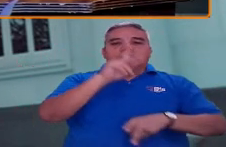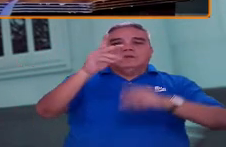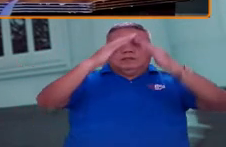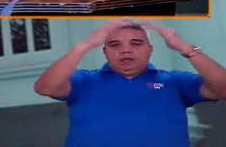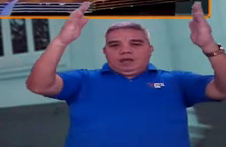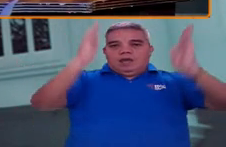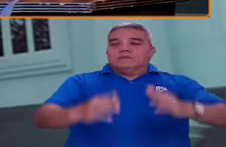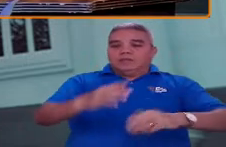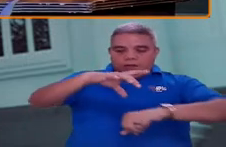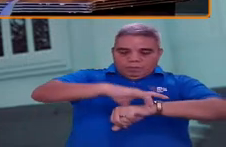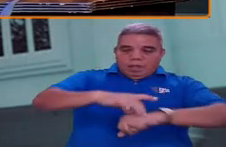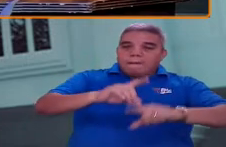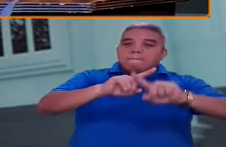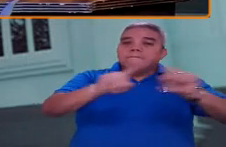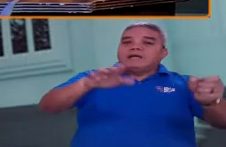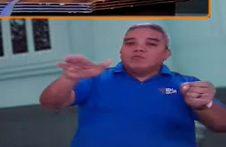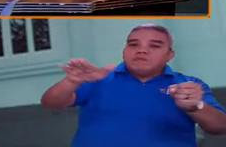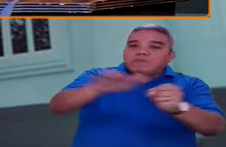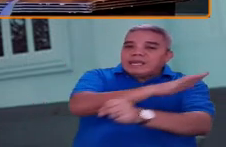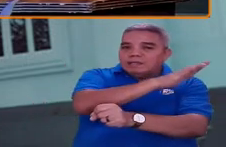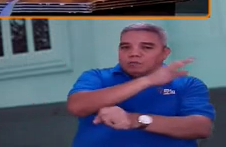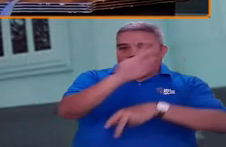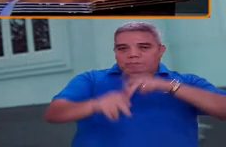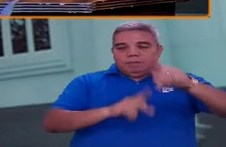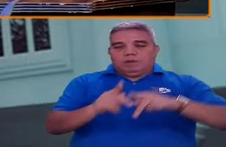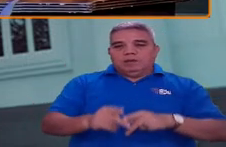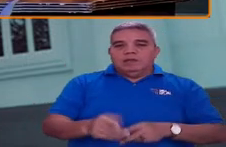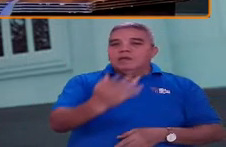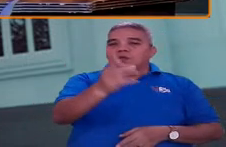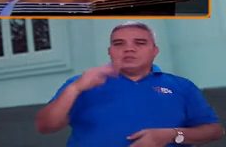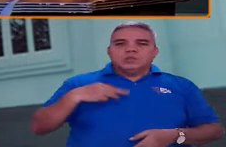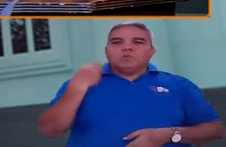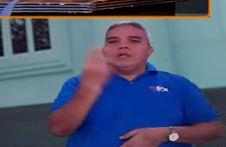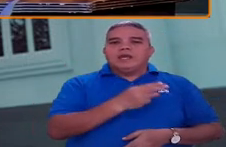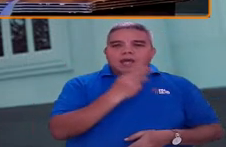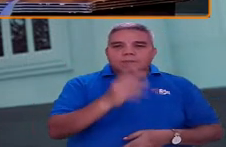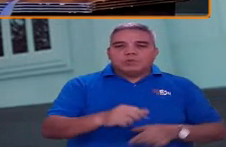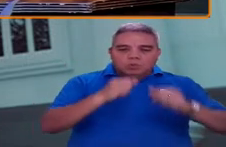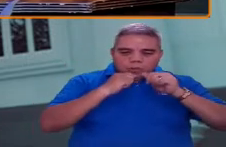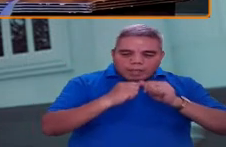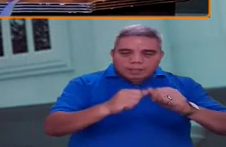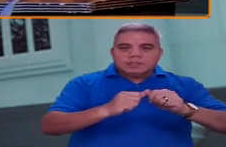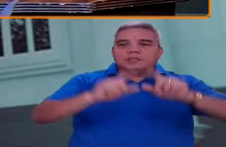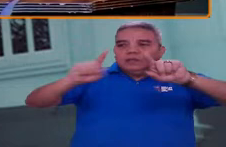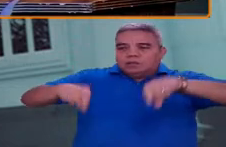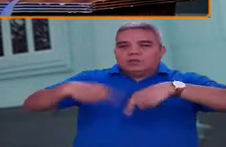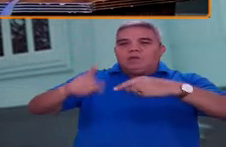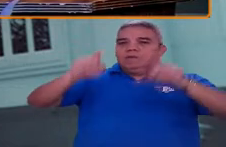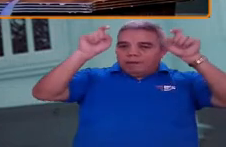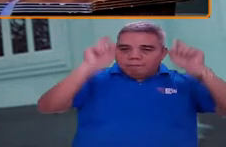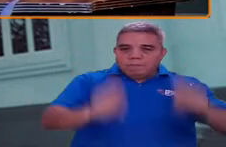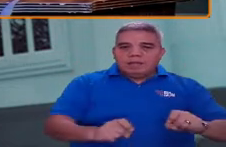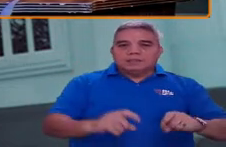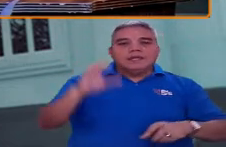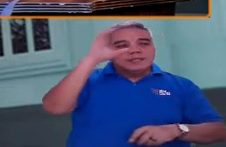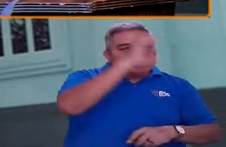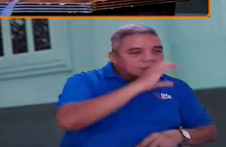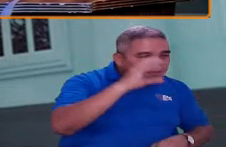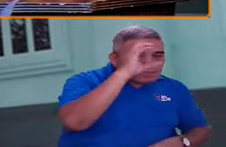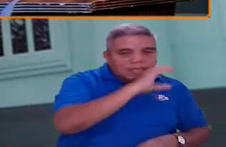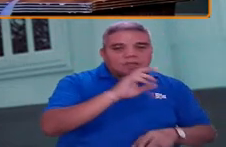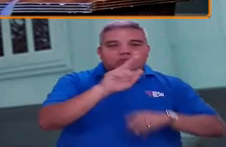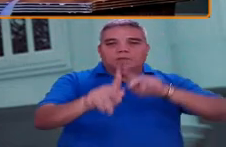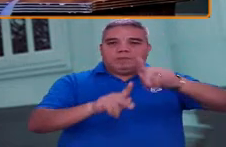God here on earth, must be filled with people. So we have to initiate. We have to go and purposely seek